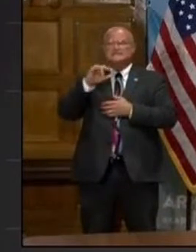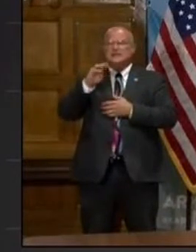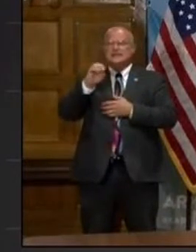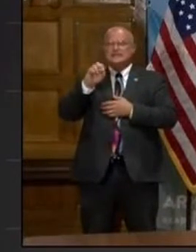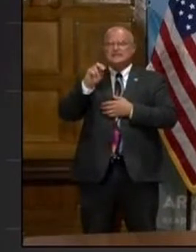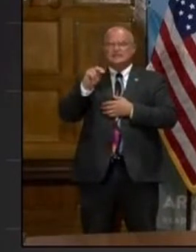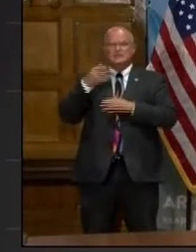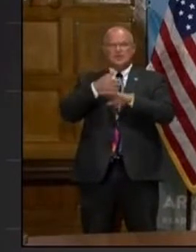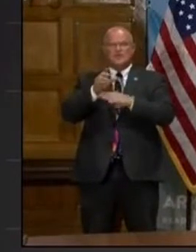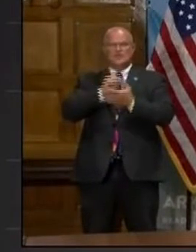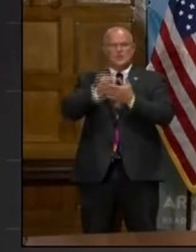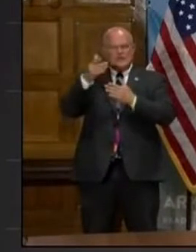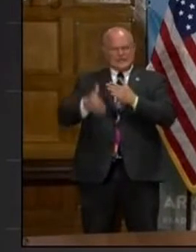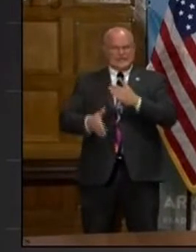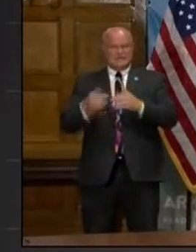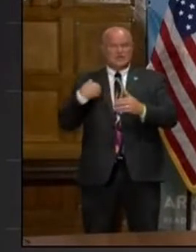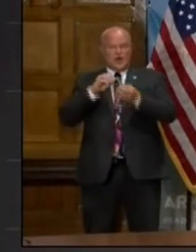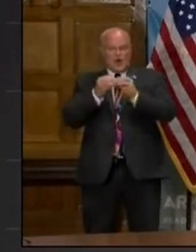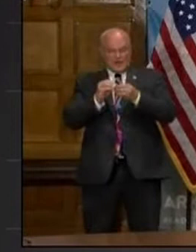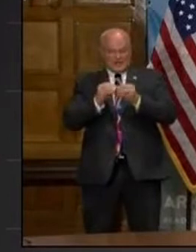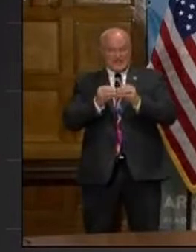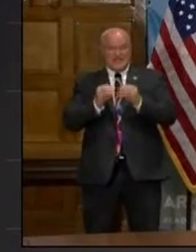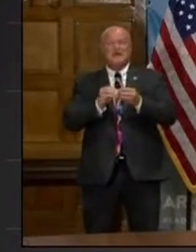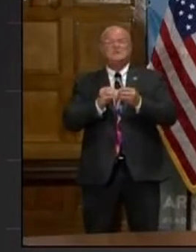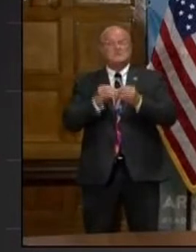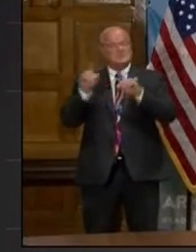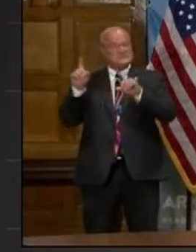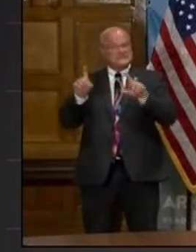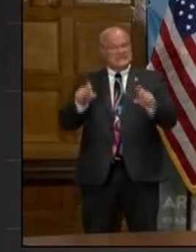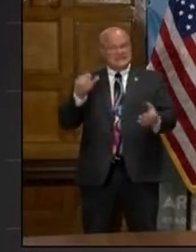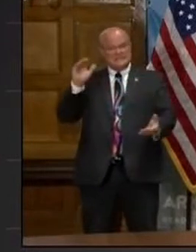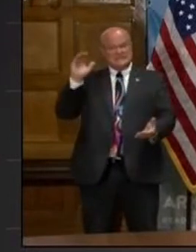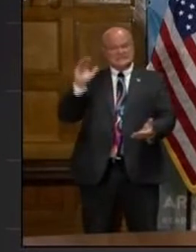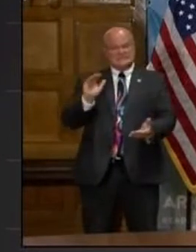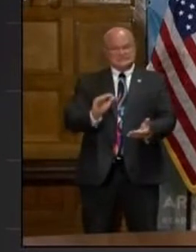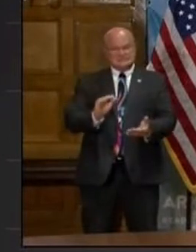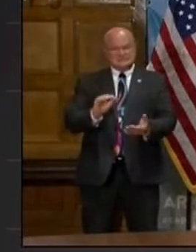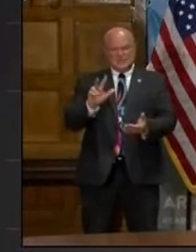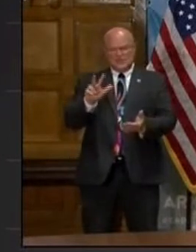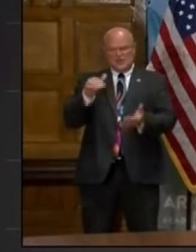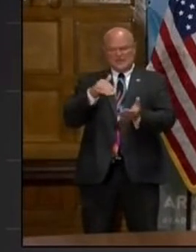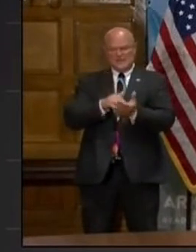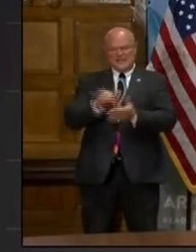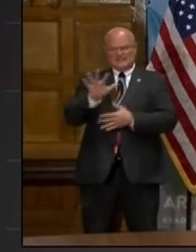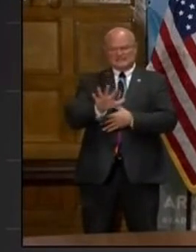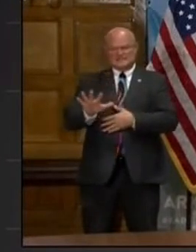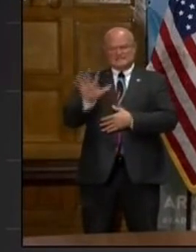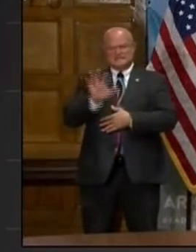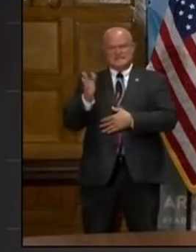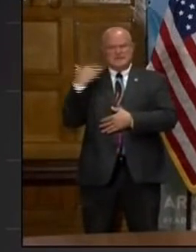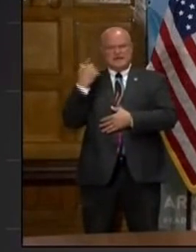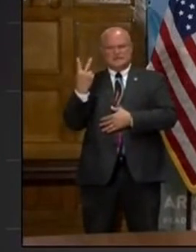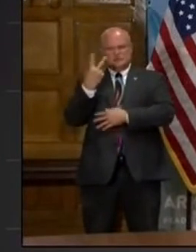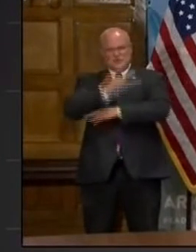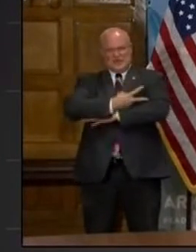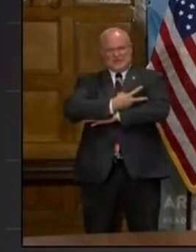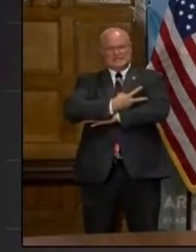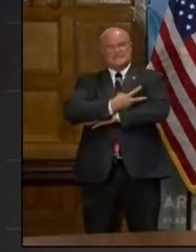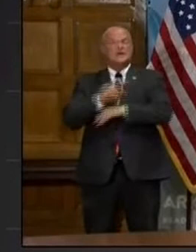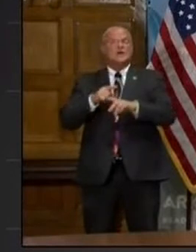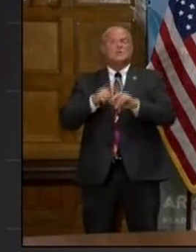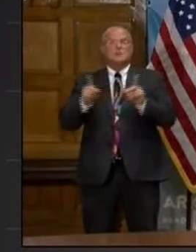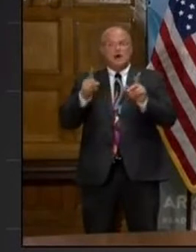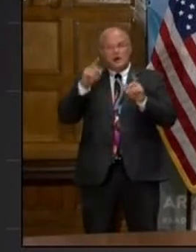holiday weekend. And so our numbers in testing have been down in the 3,000s over the last 2 days.